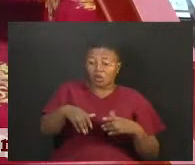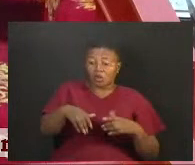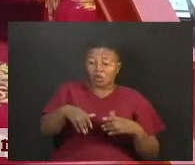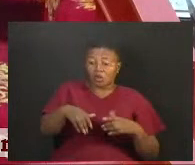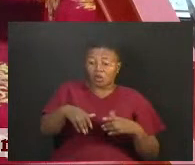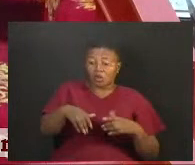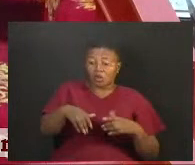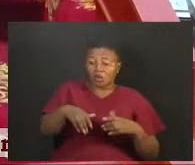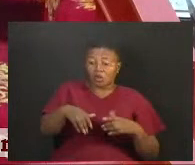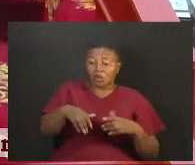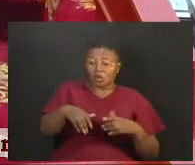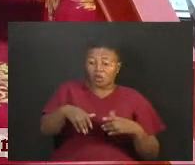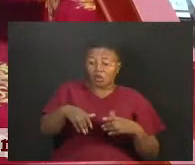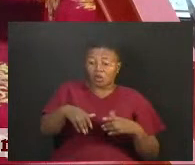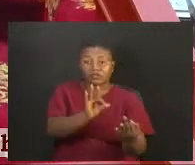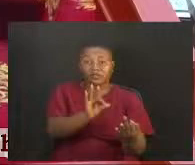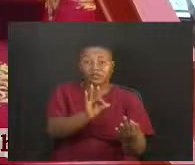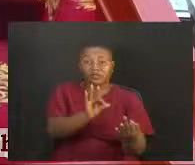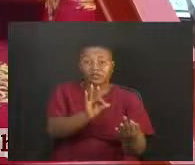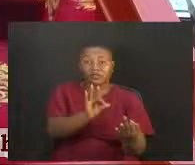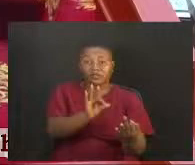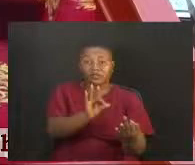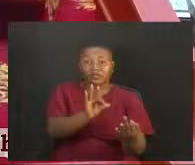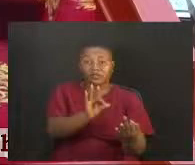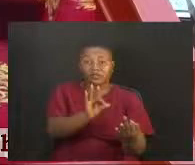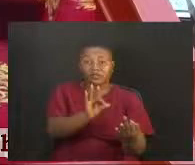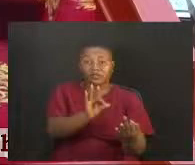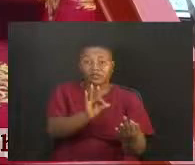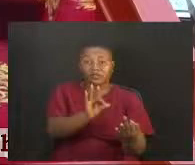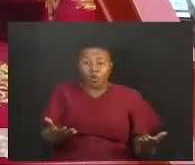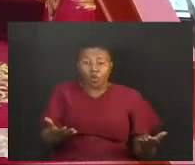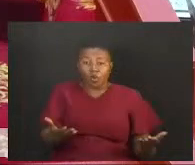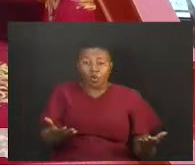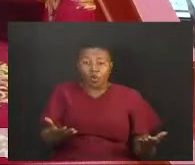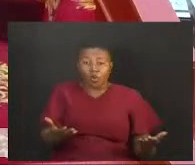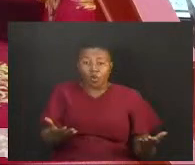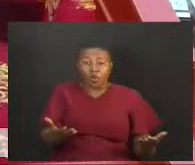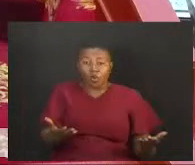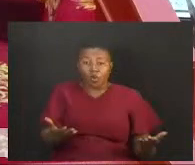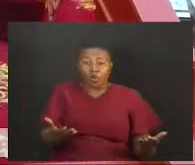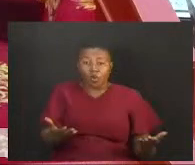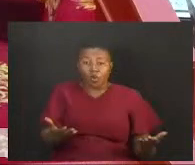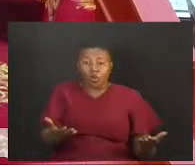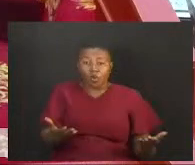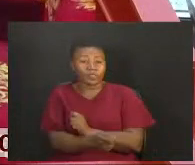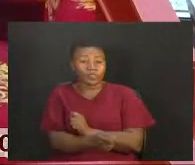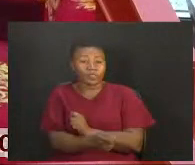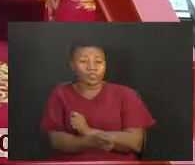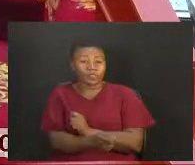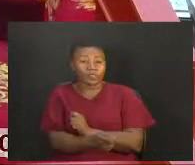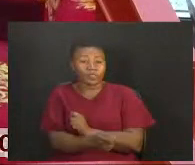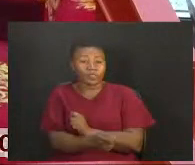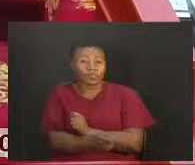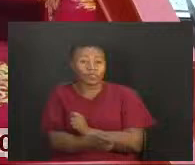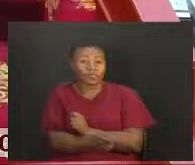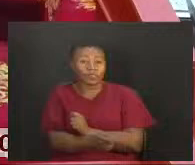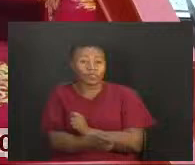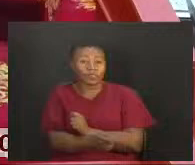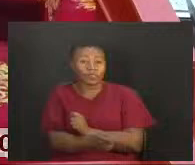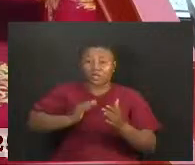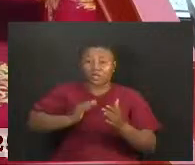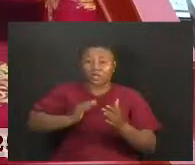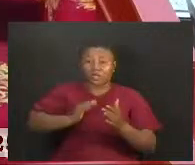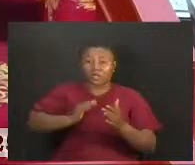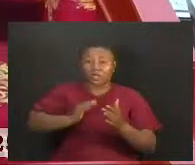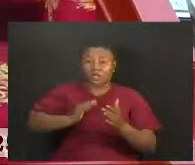or we can embark on a journey of fundamental reforms and transformation, one that resets our economic model, redefines